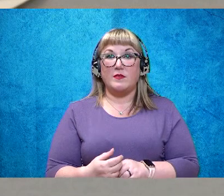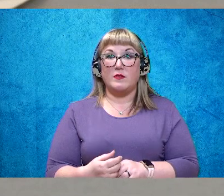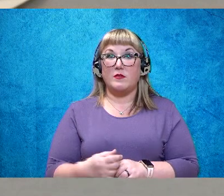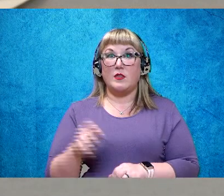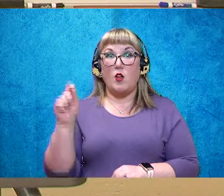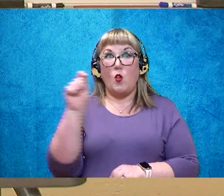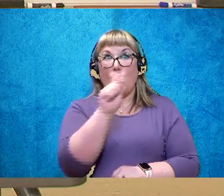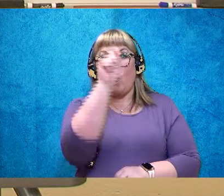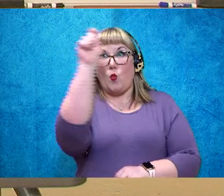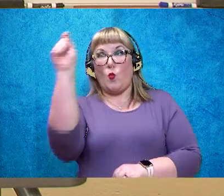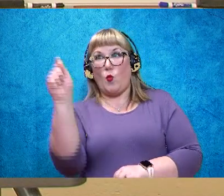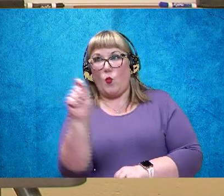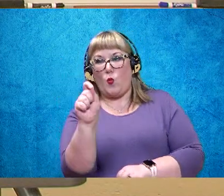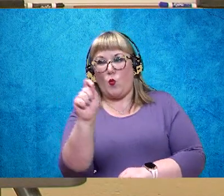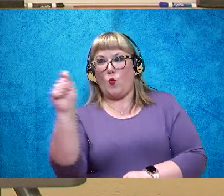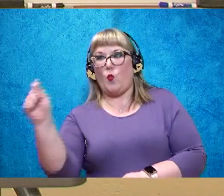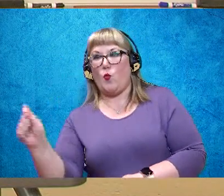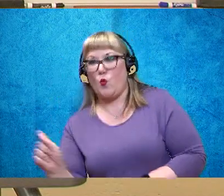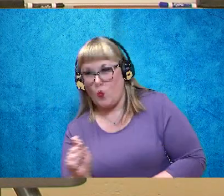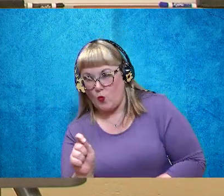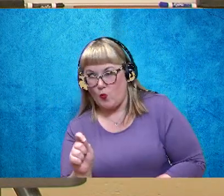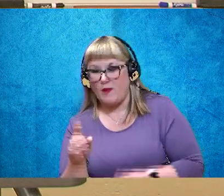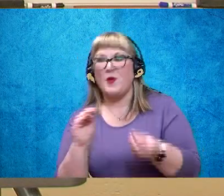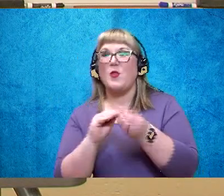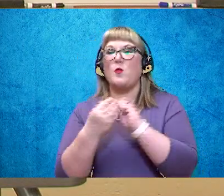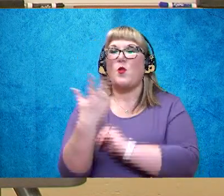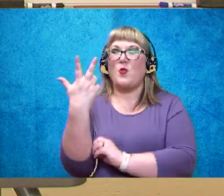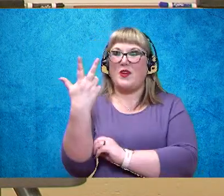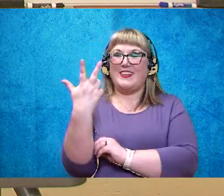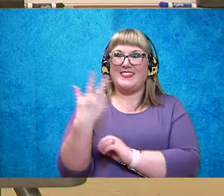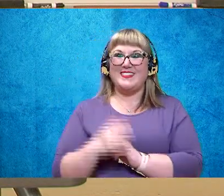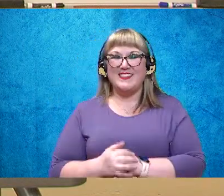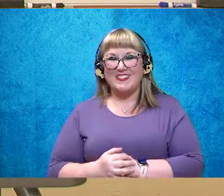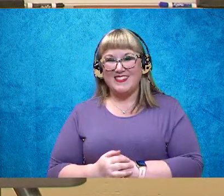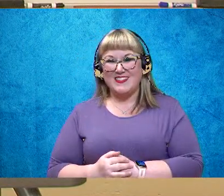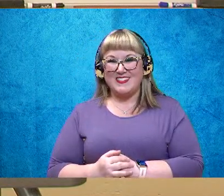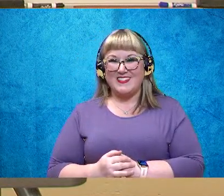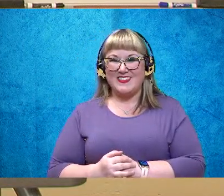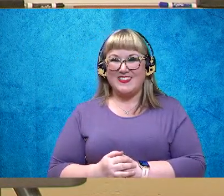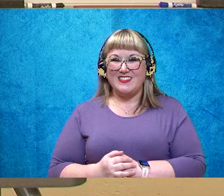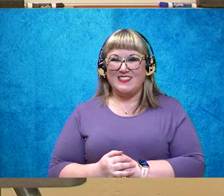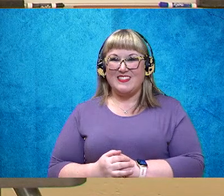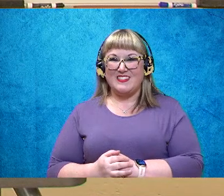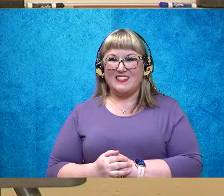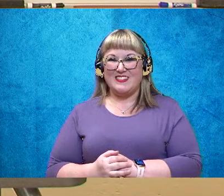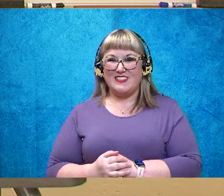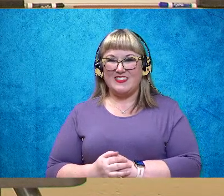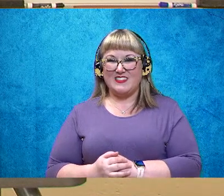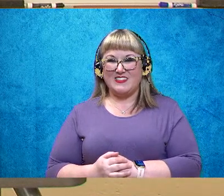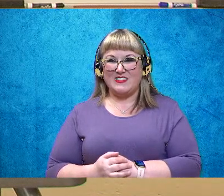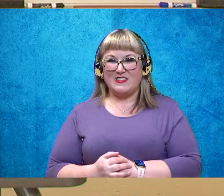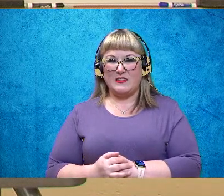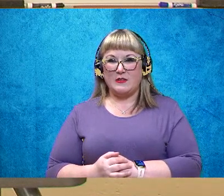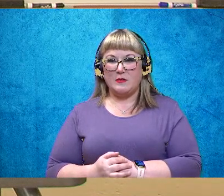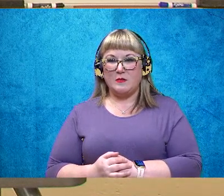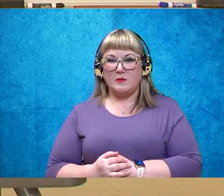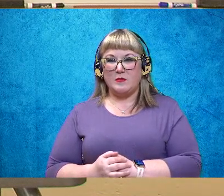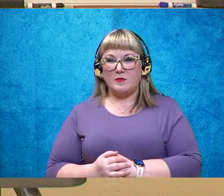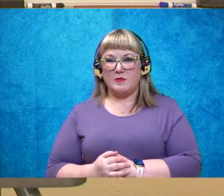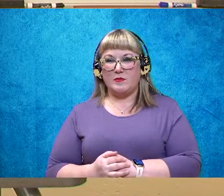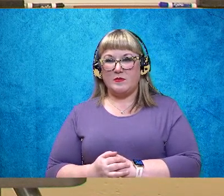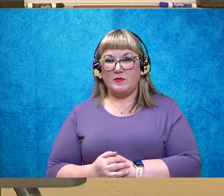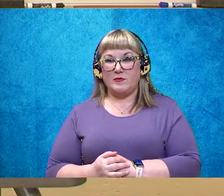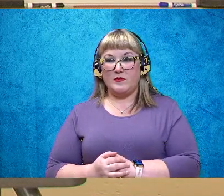the tree, around the tree. That makes a number 3. That's number 3, good job.